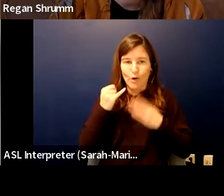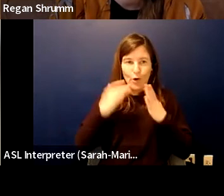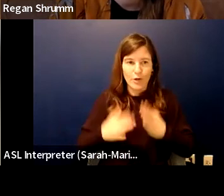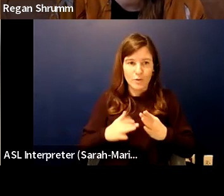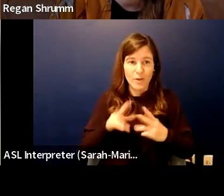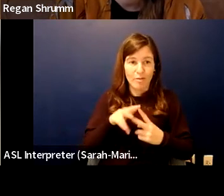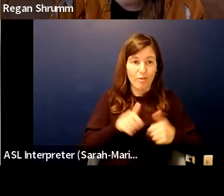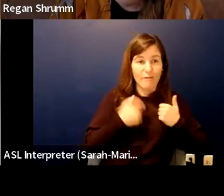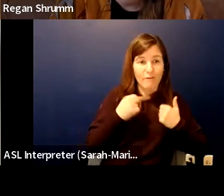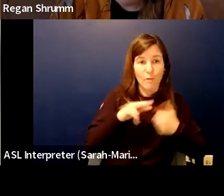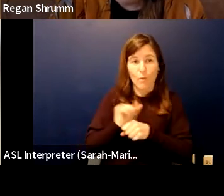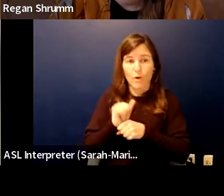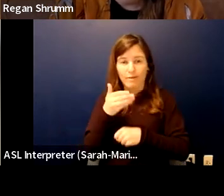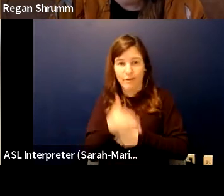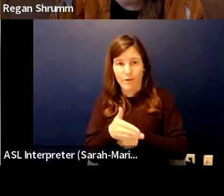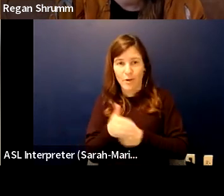in?